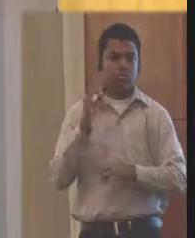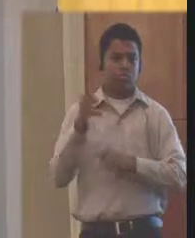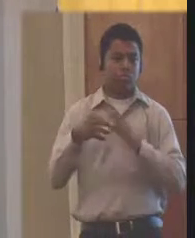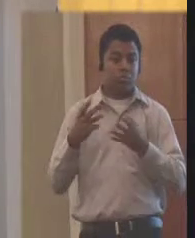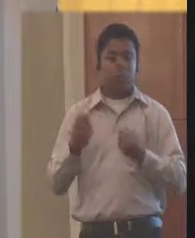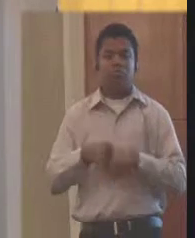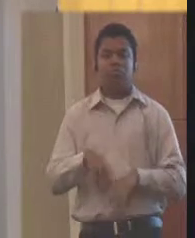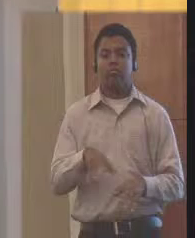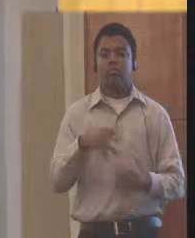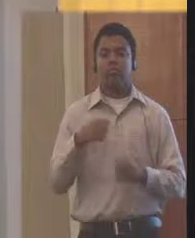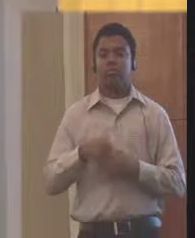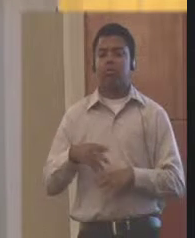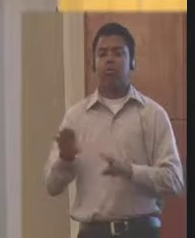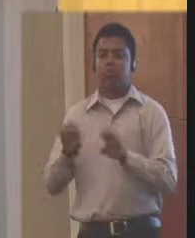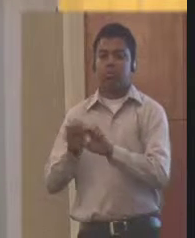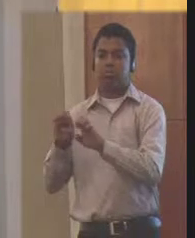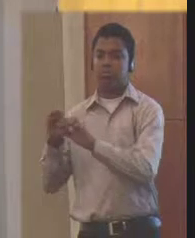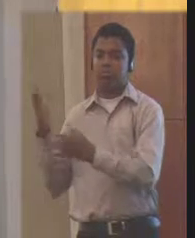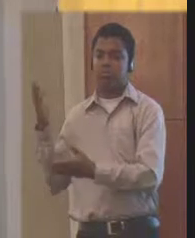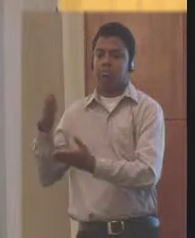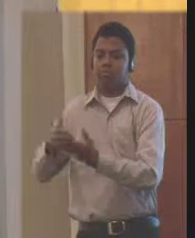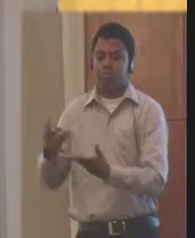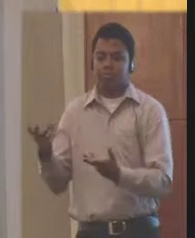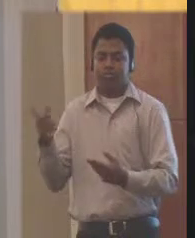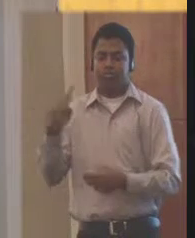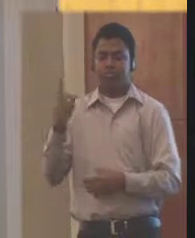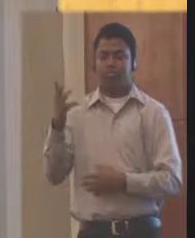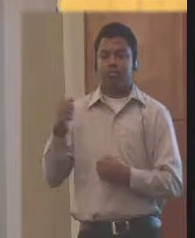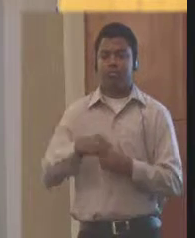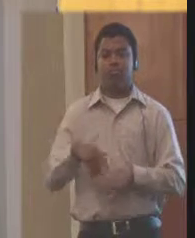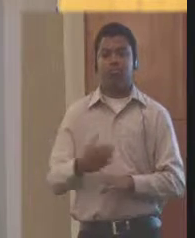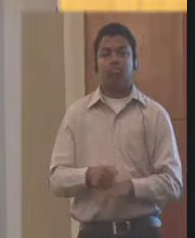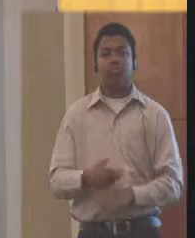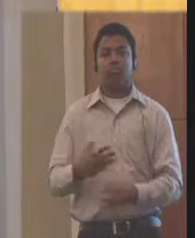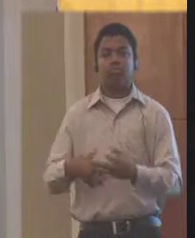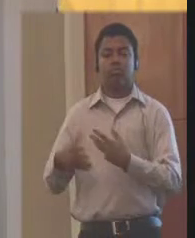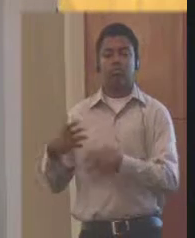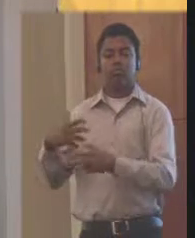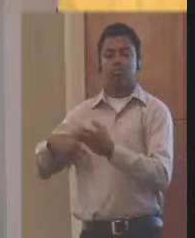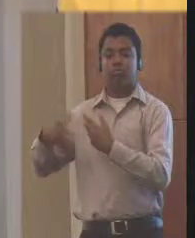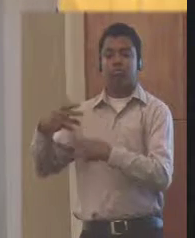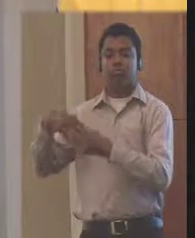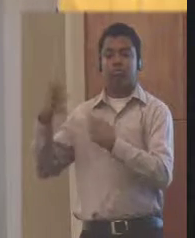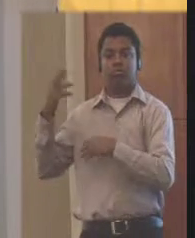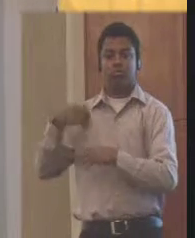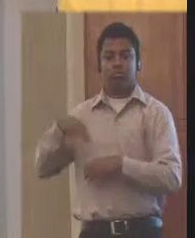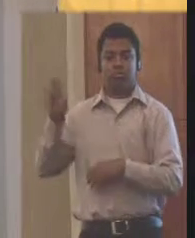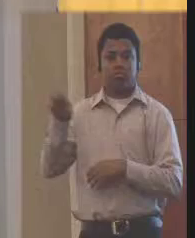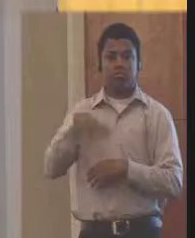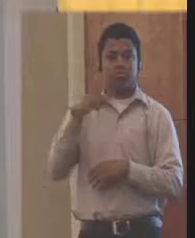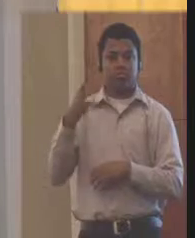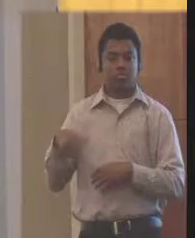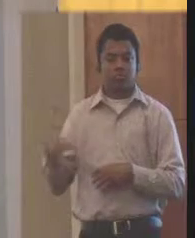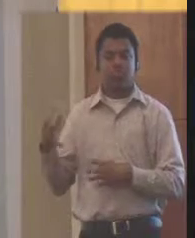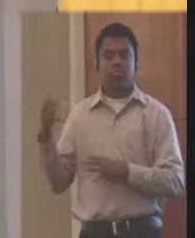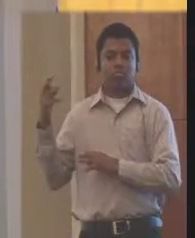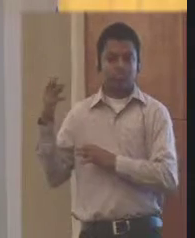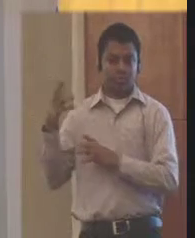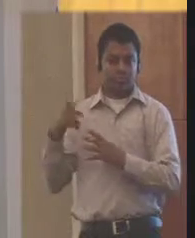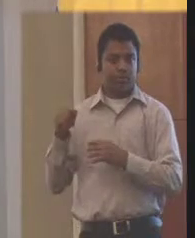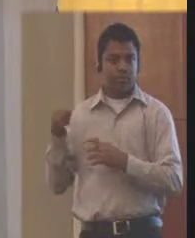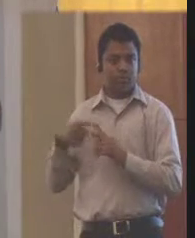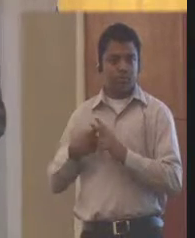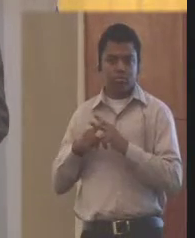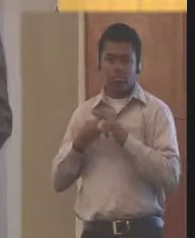limited, comes from the United Kingdom. Now, the OECD has worked closely with the European Commission and the UNISDR